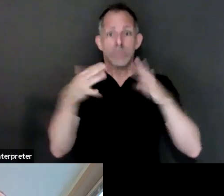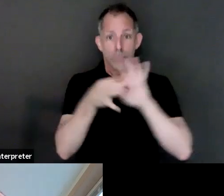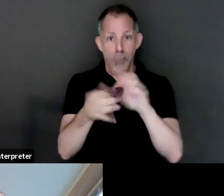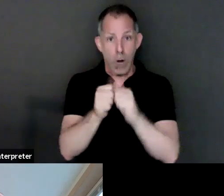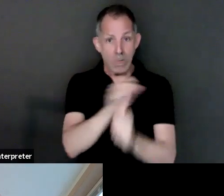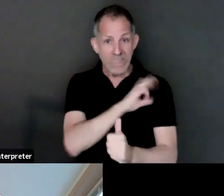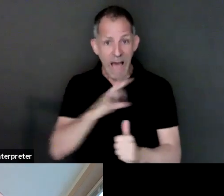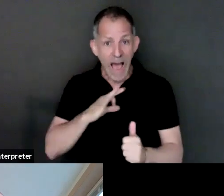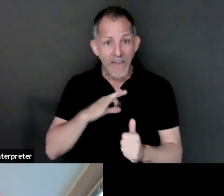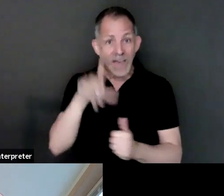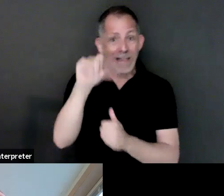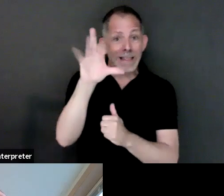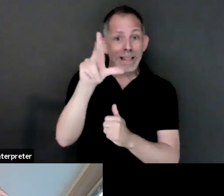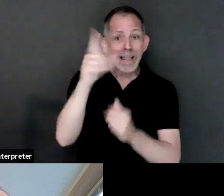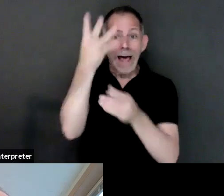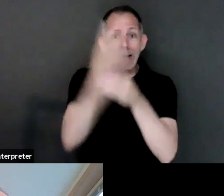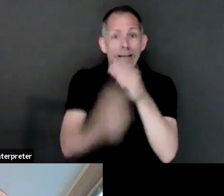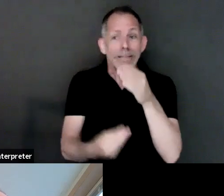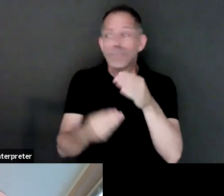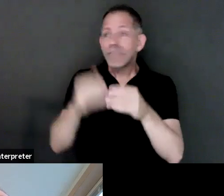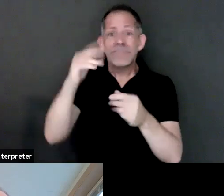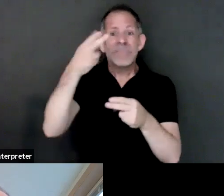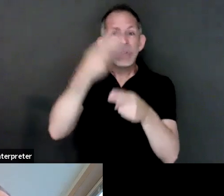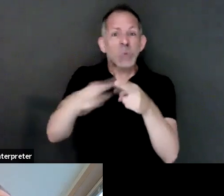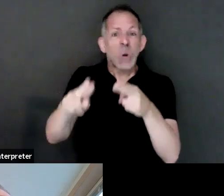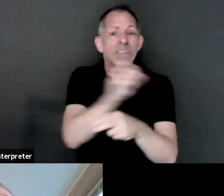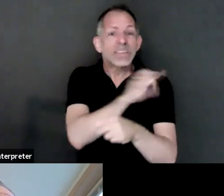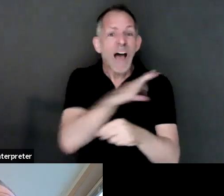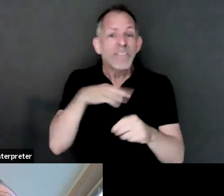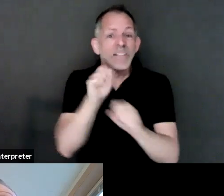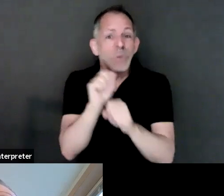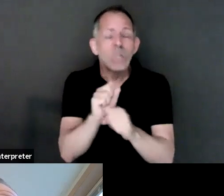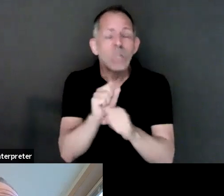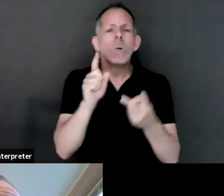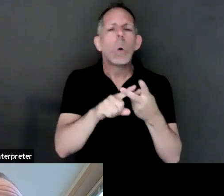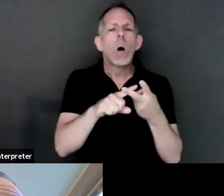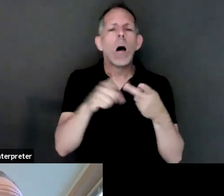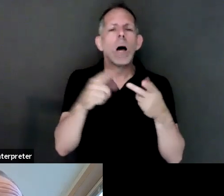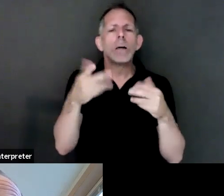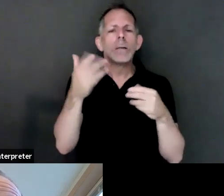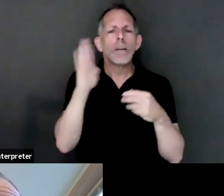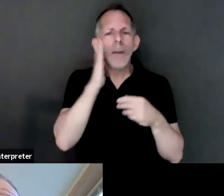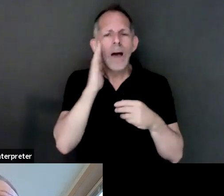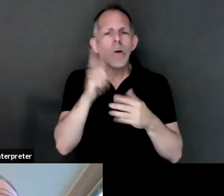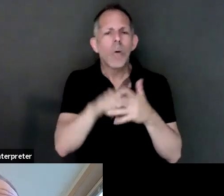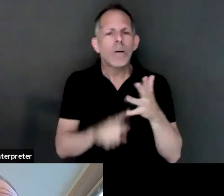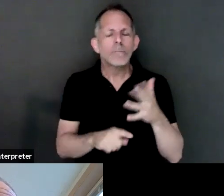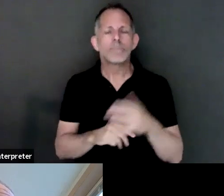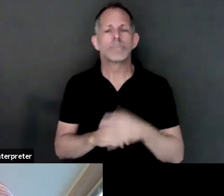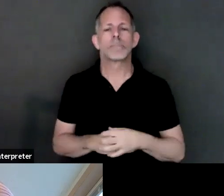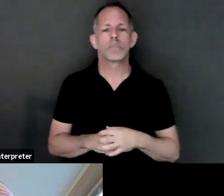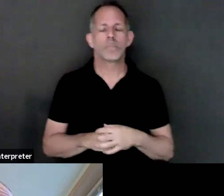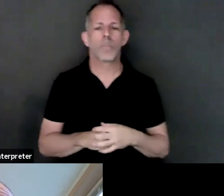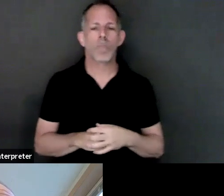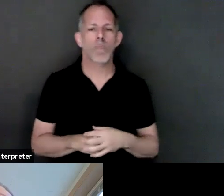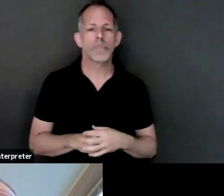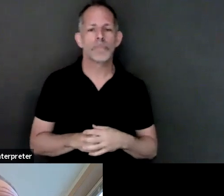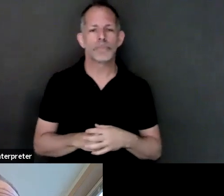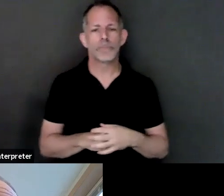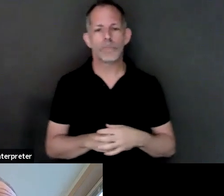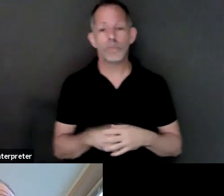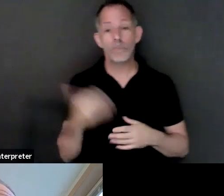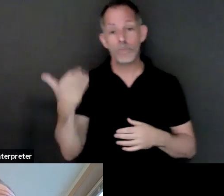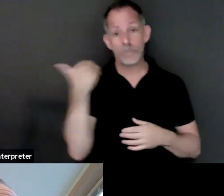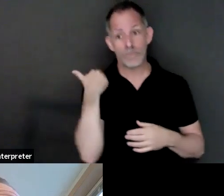in hospitals. First, starting in mid to late June, they just had a surge of non-COVID need